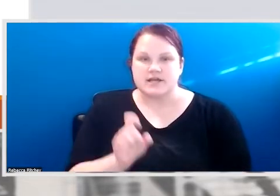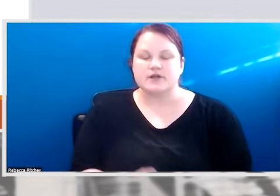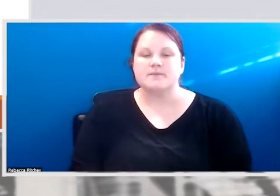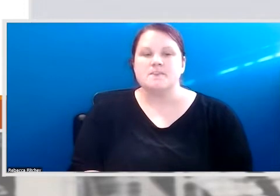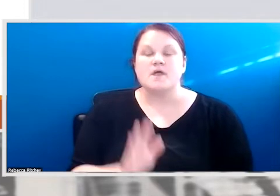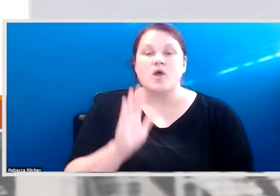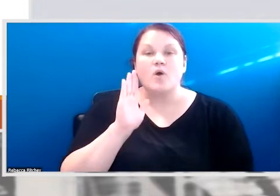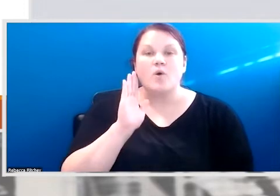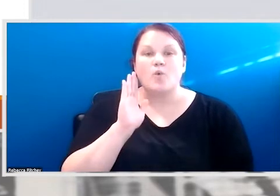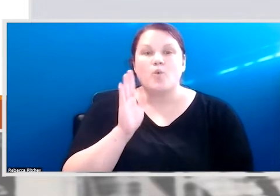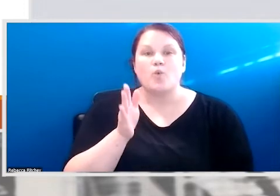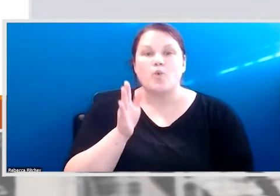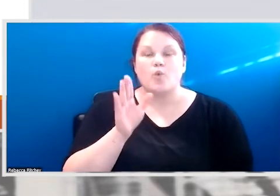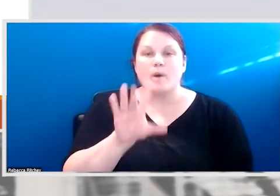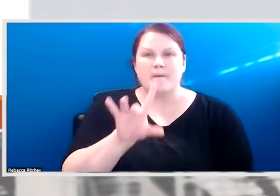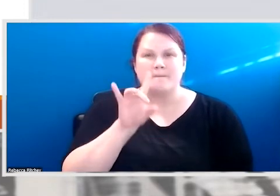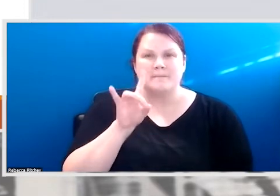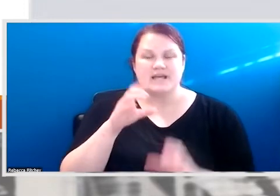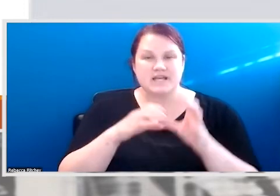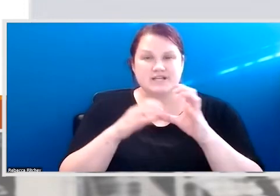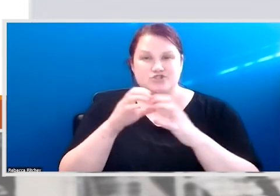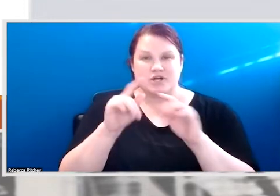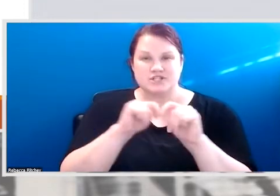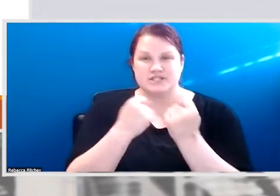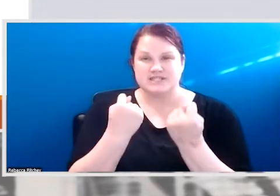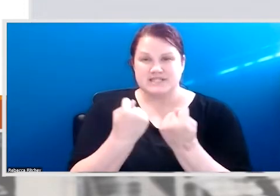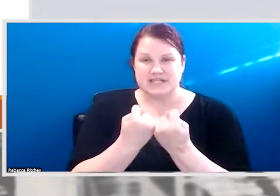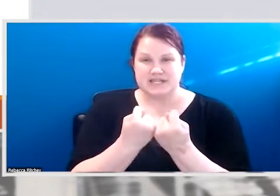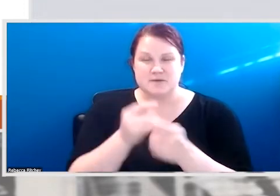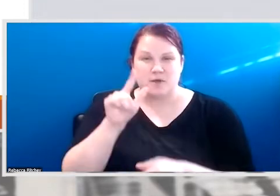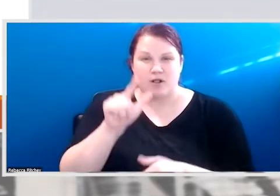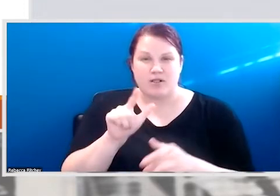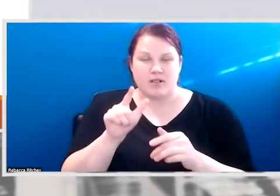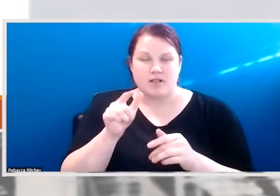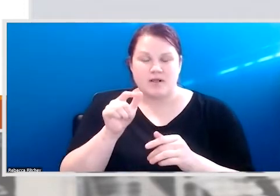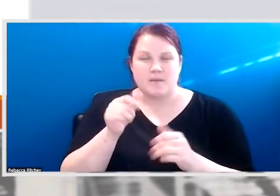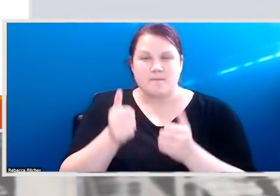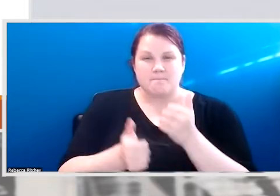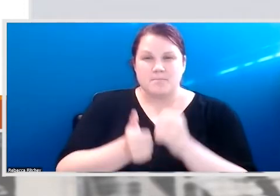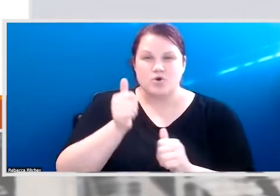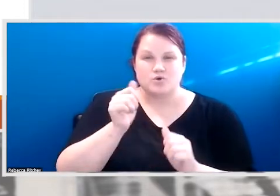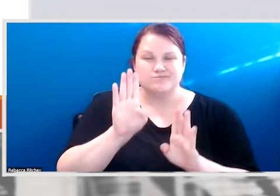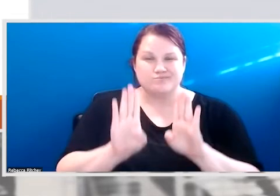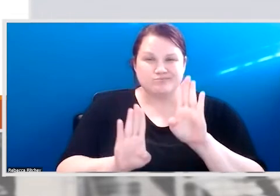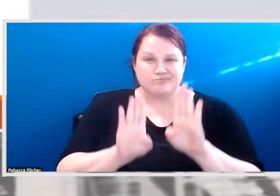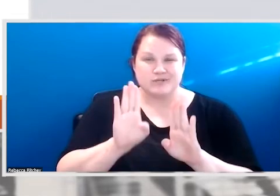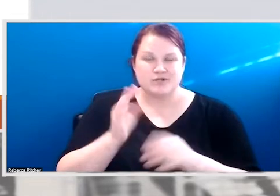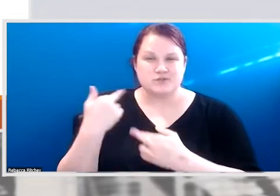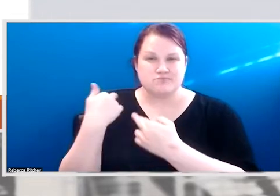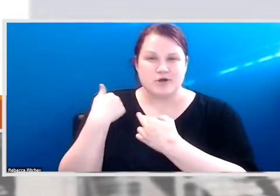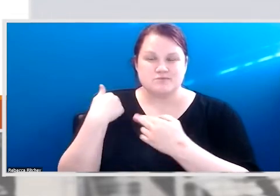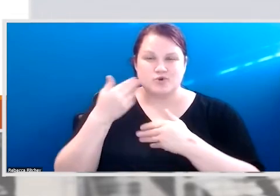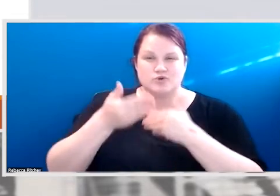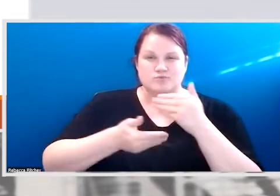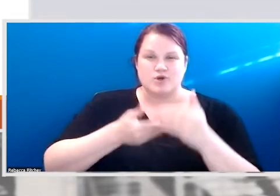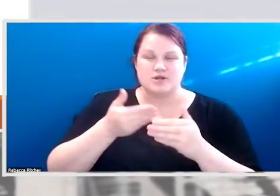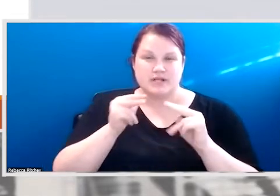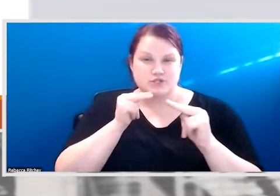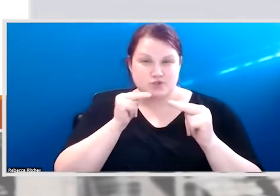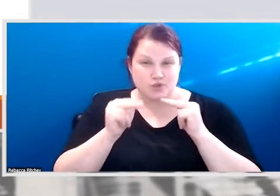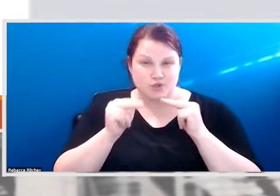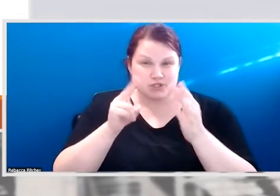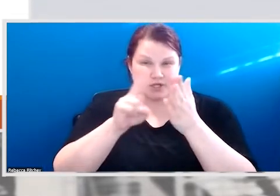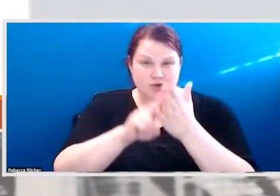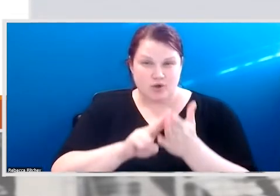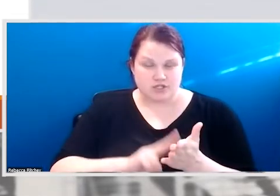will then, select the construction team, which is a low bid, lowest responsible bidder process. That contract gets negotiated.